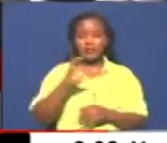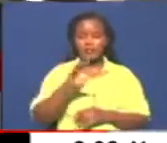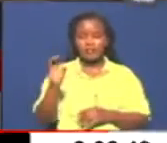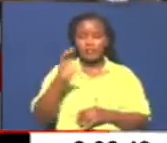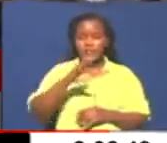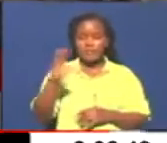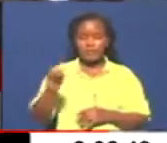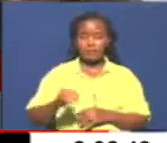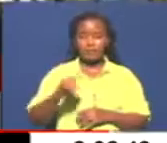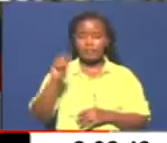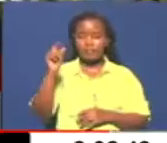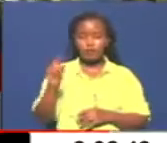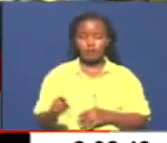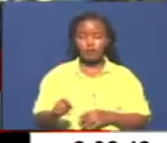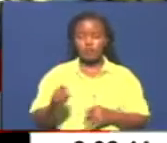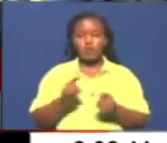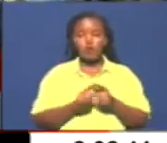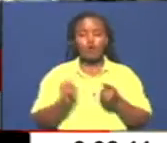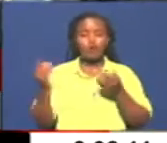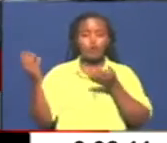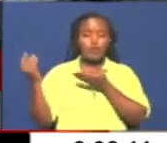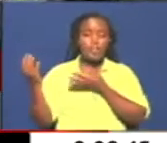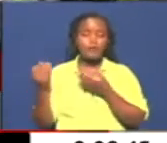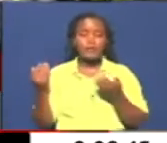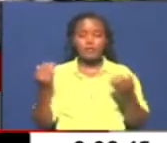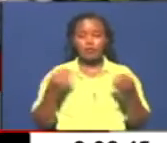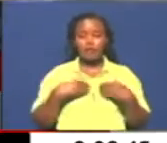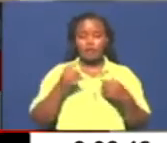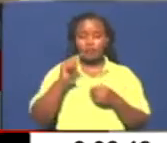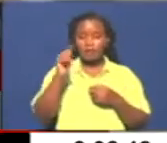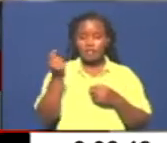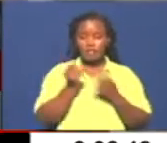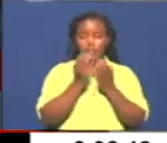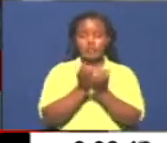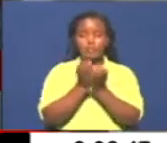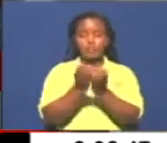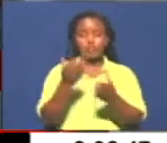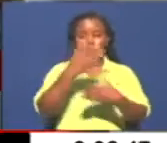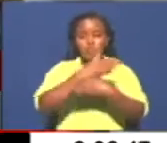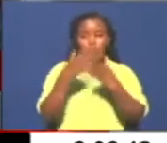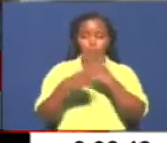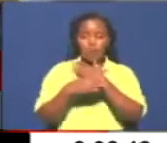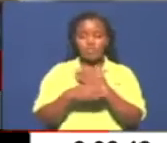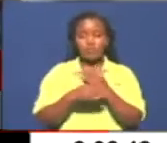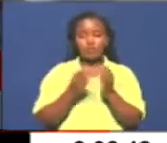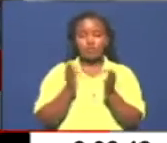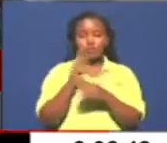and is expected to greatly cut Kenya's cost of shipbuilding and maintenance by billions of